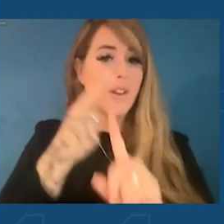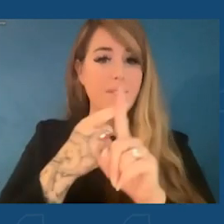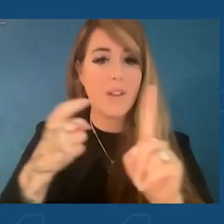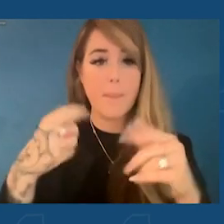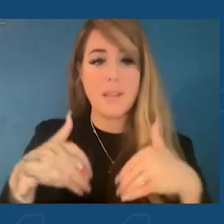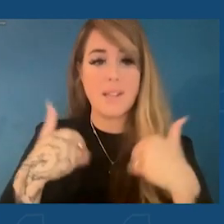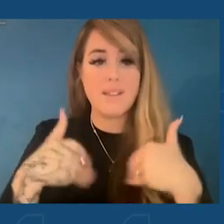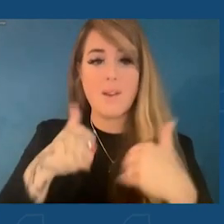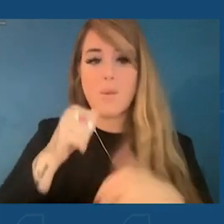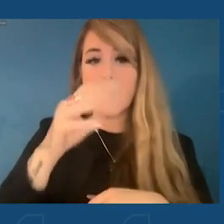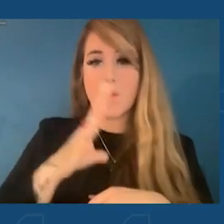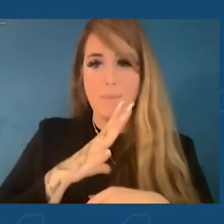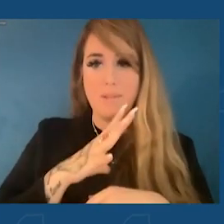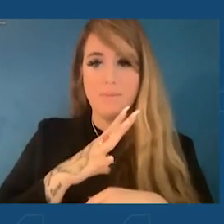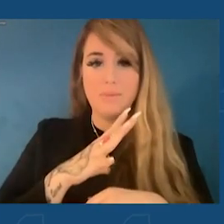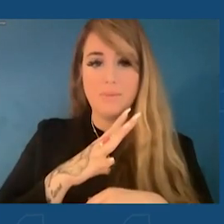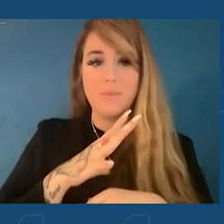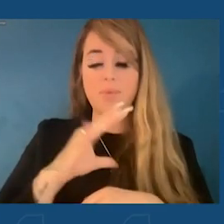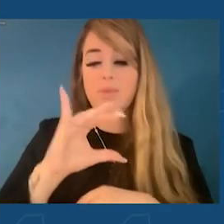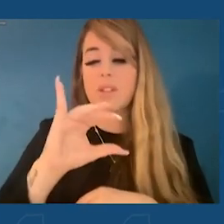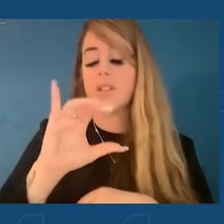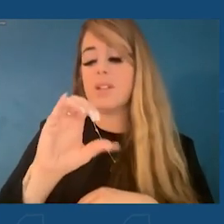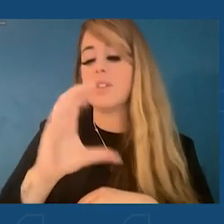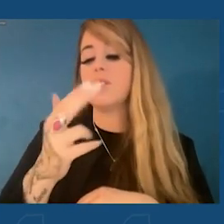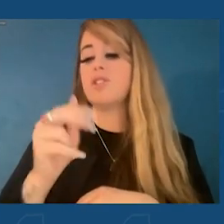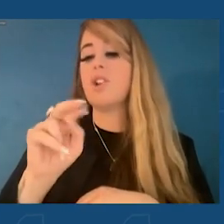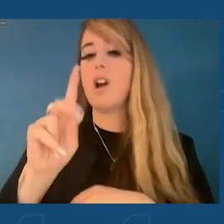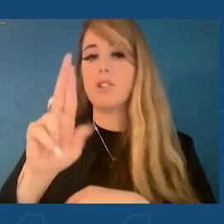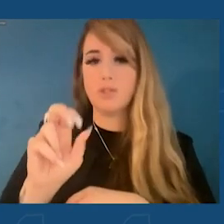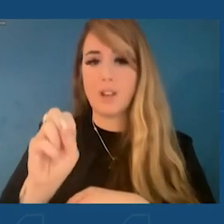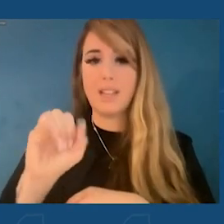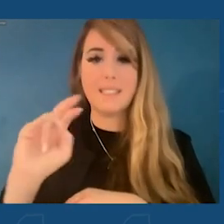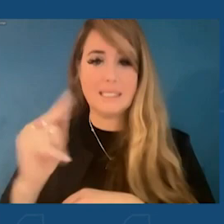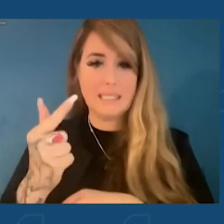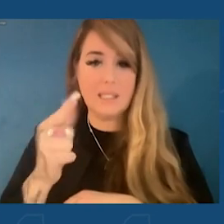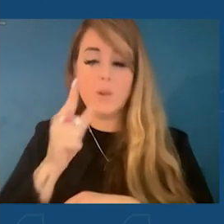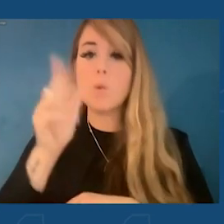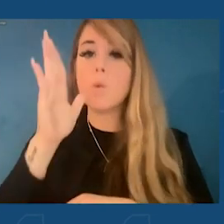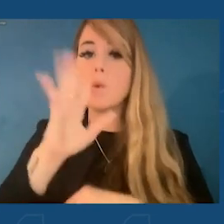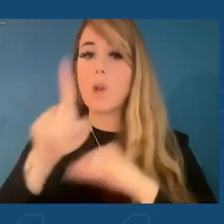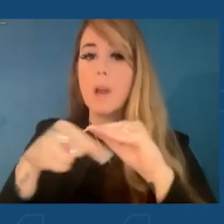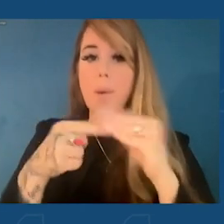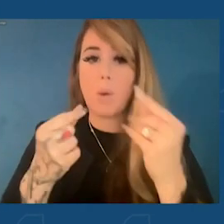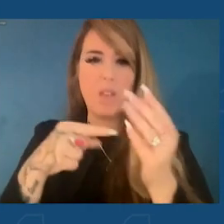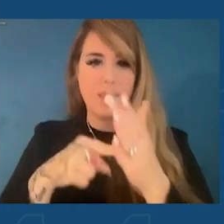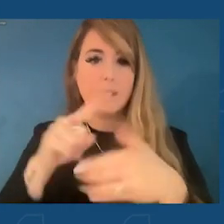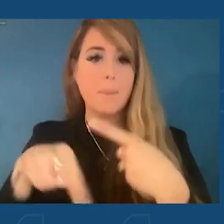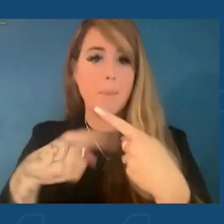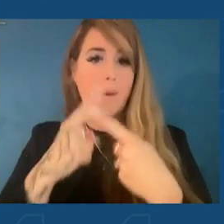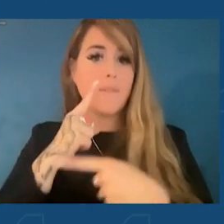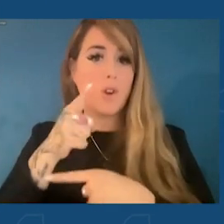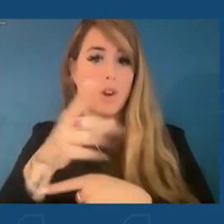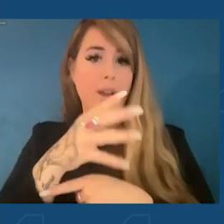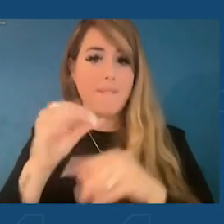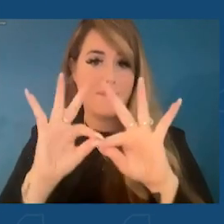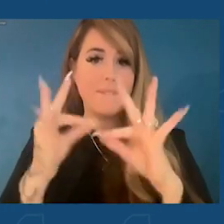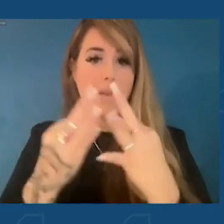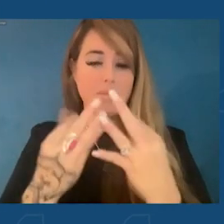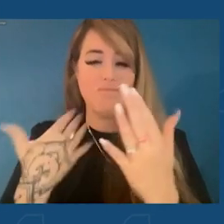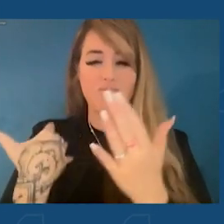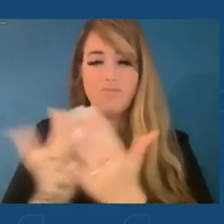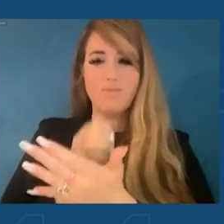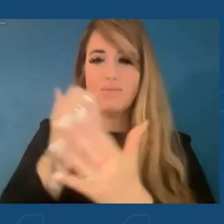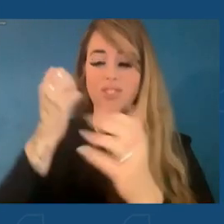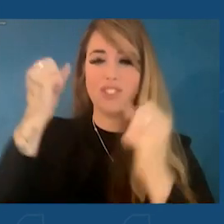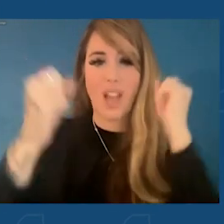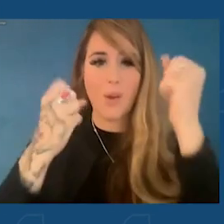woman, Chandra Singh, who's going to talk about what this is all about to her and her family. So I want to give a shout out to